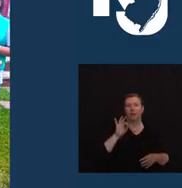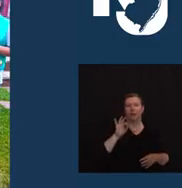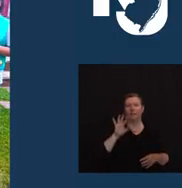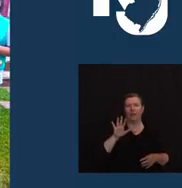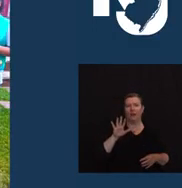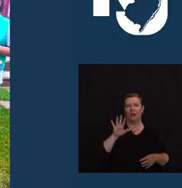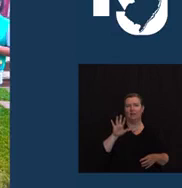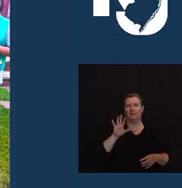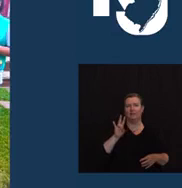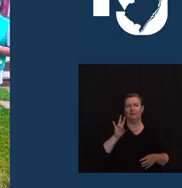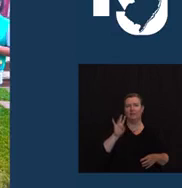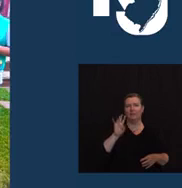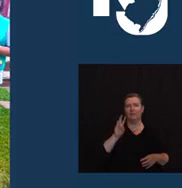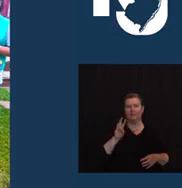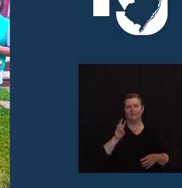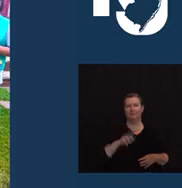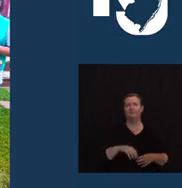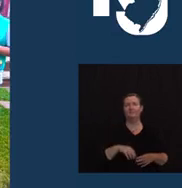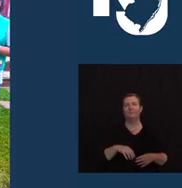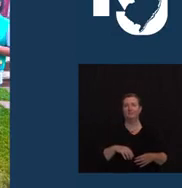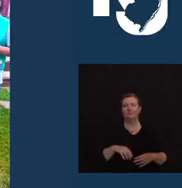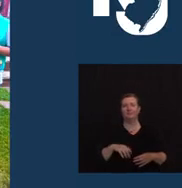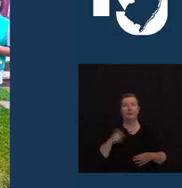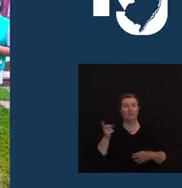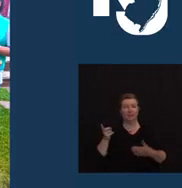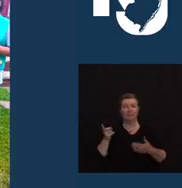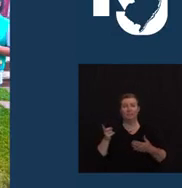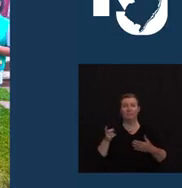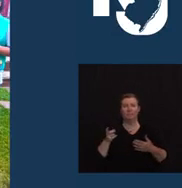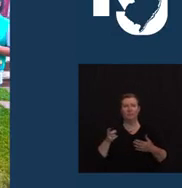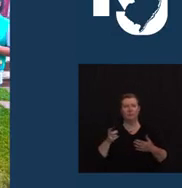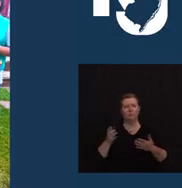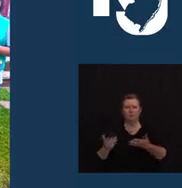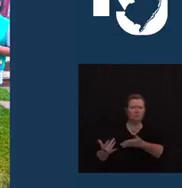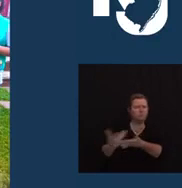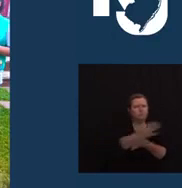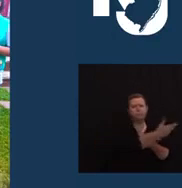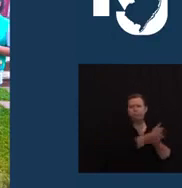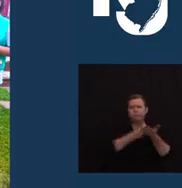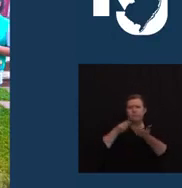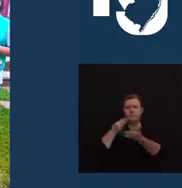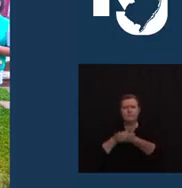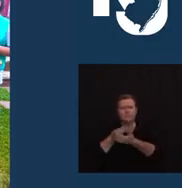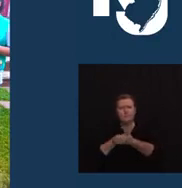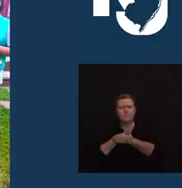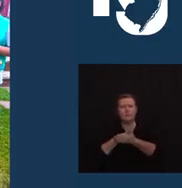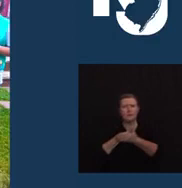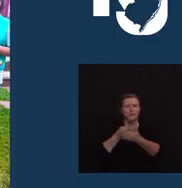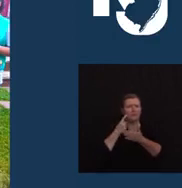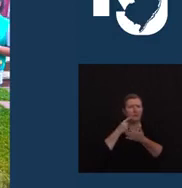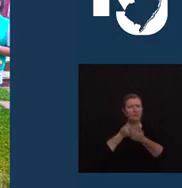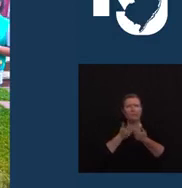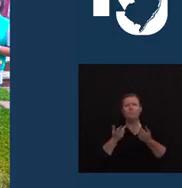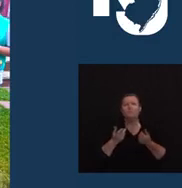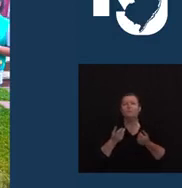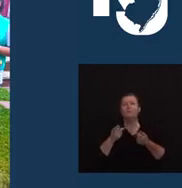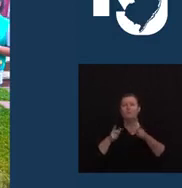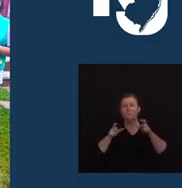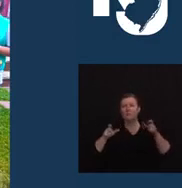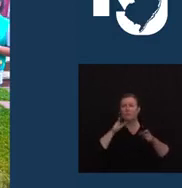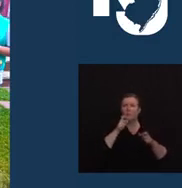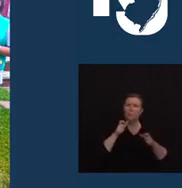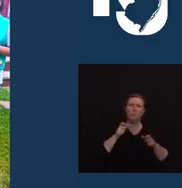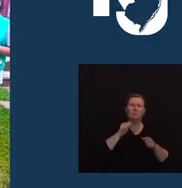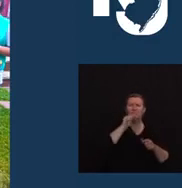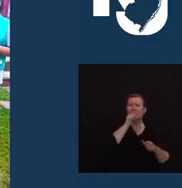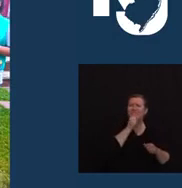that are being delivered to survivors of the recent earthquake in Haiti. Everything from hand sanitizers and masks to